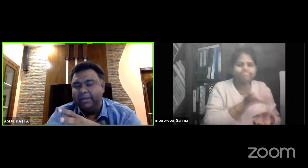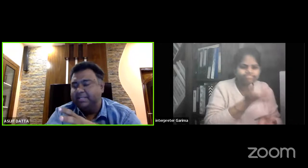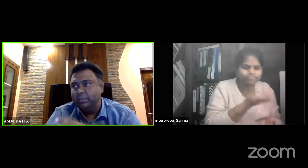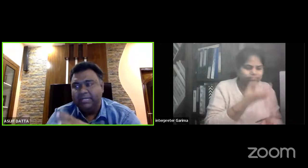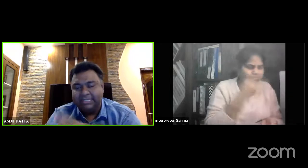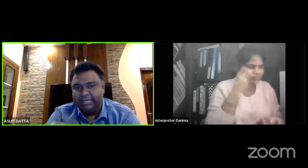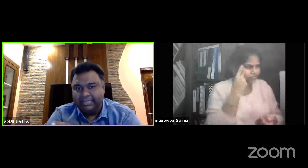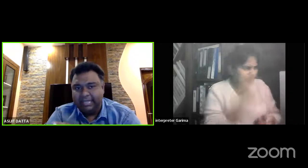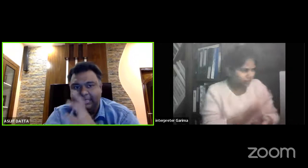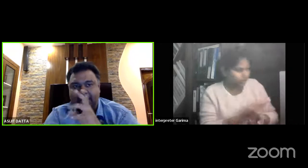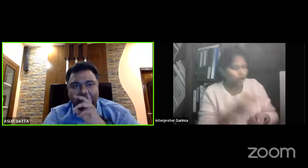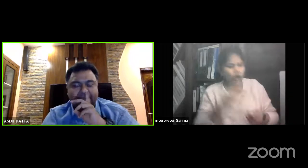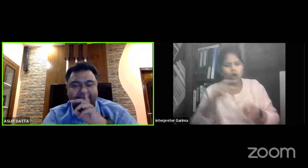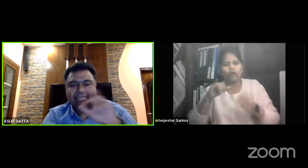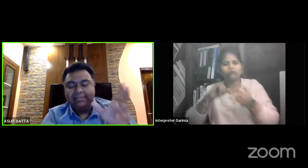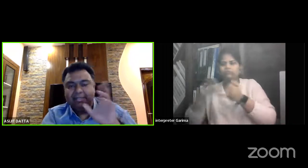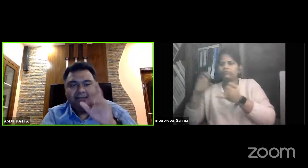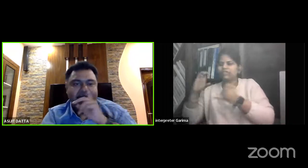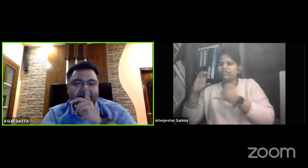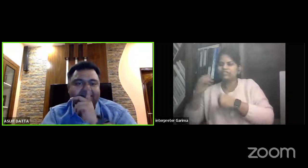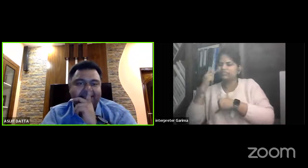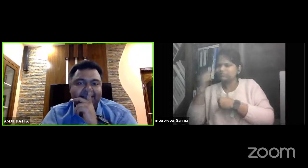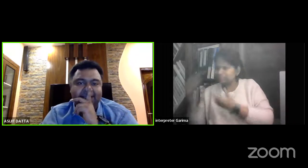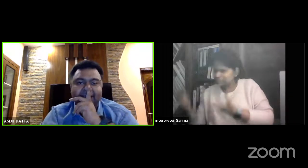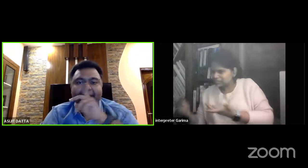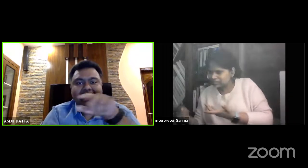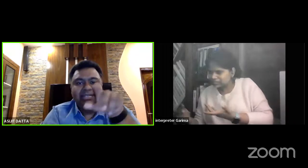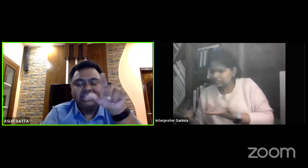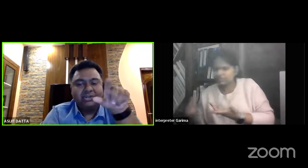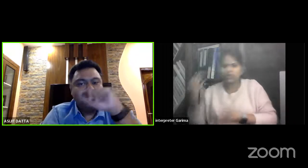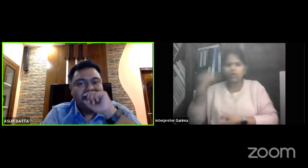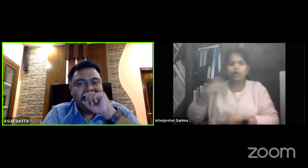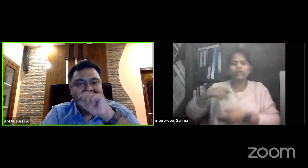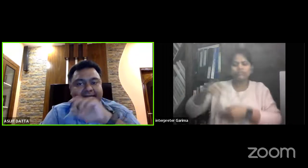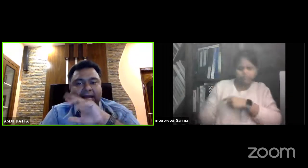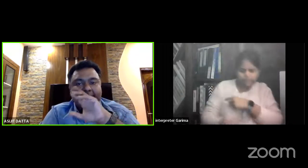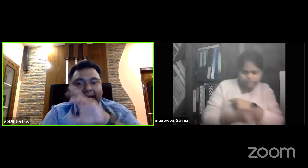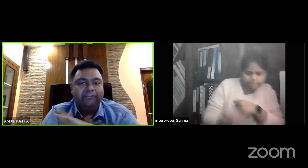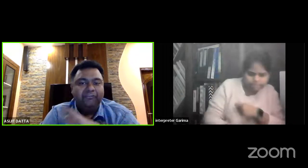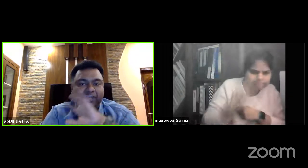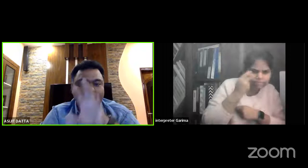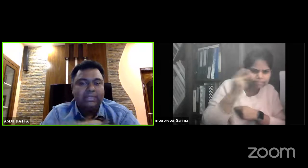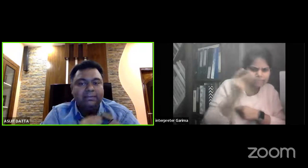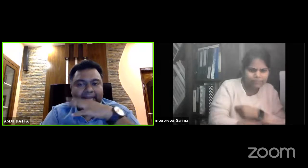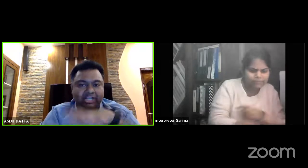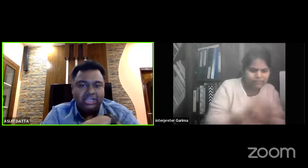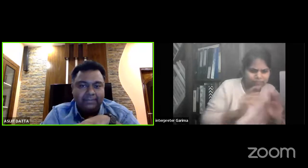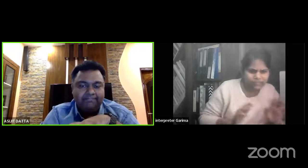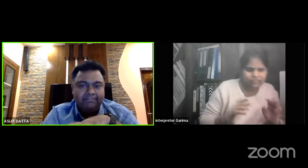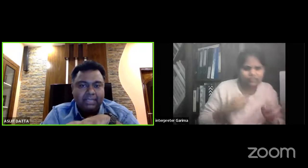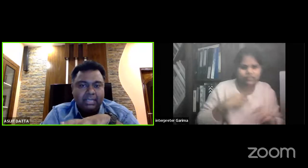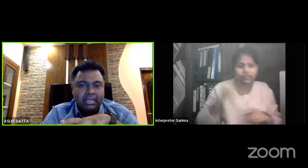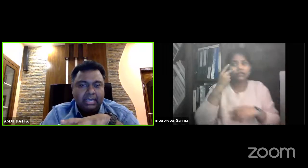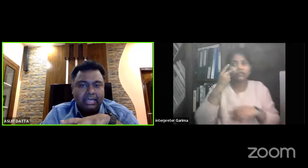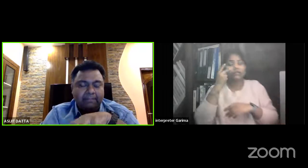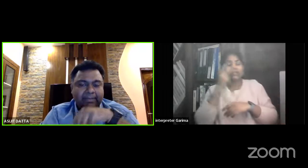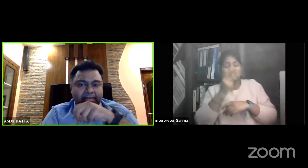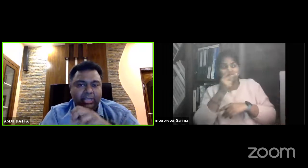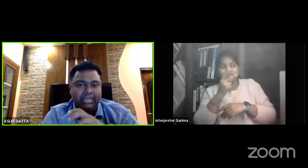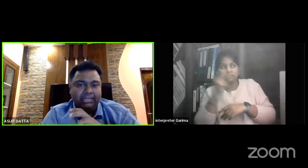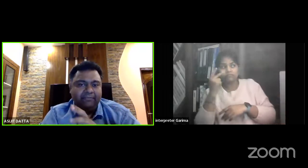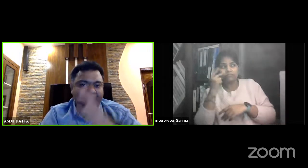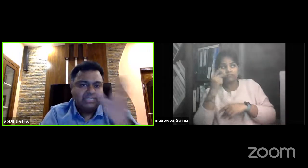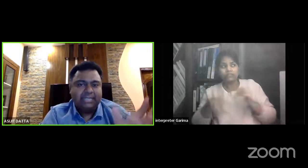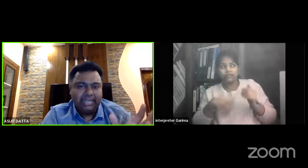and a person with disability. And this is something very interesting, I think. And I describe this as a kind of visual amnesia,